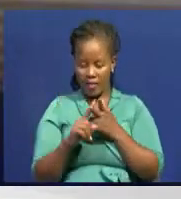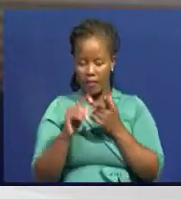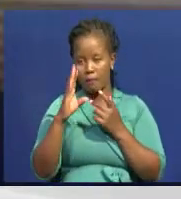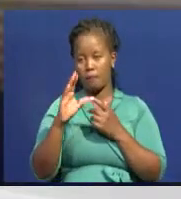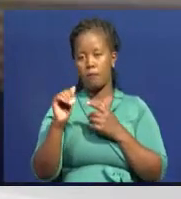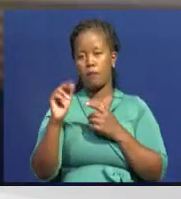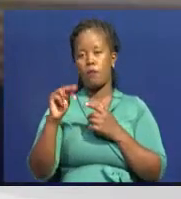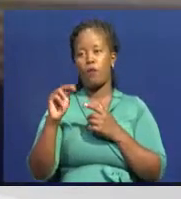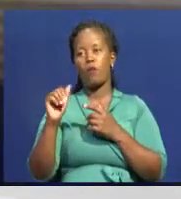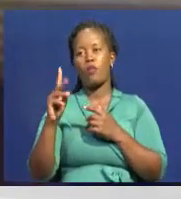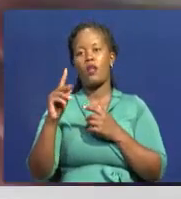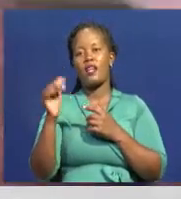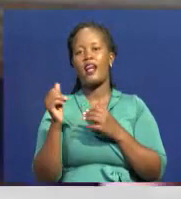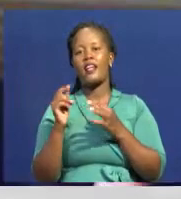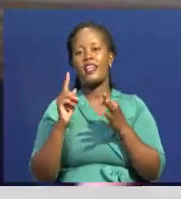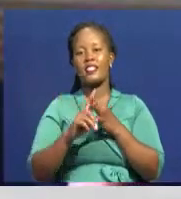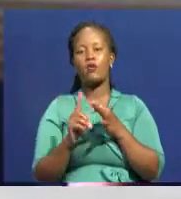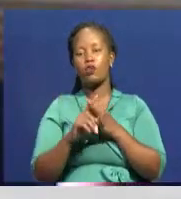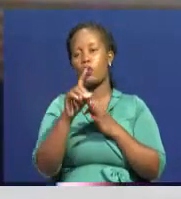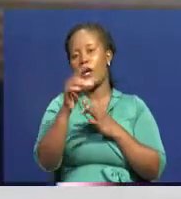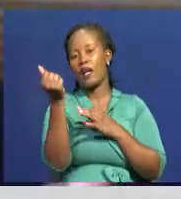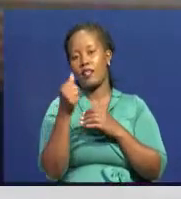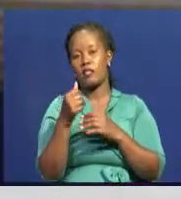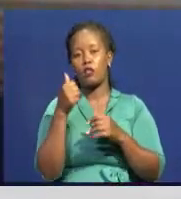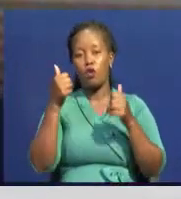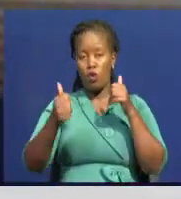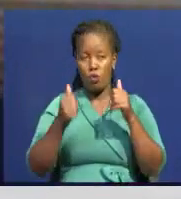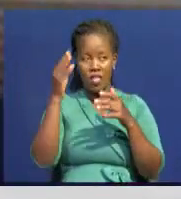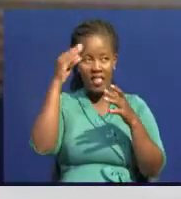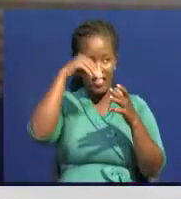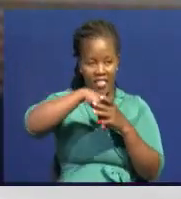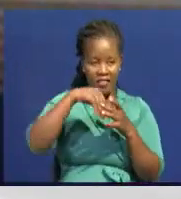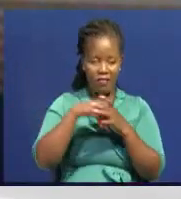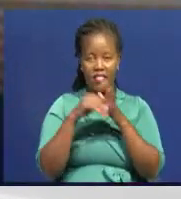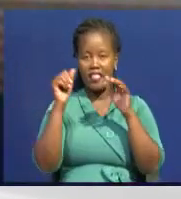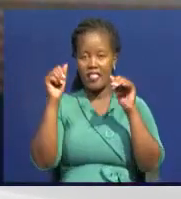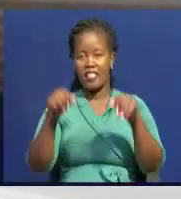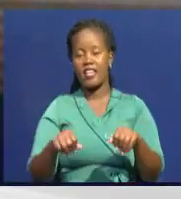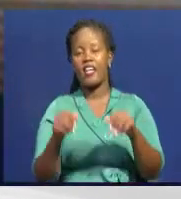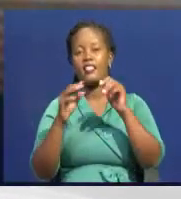case that can be invested back in the country